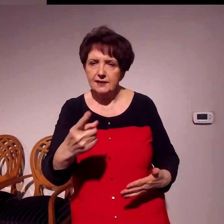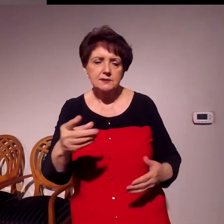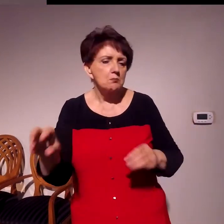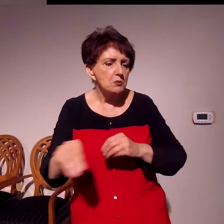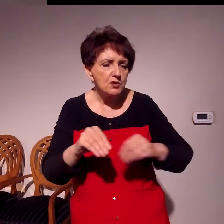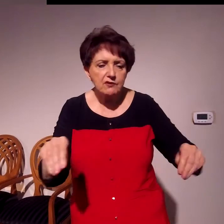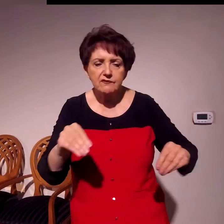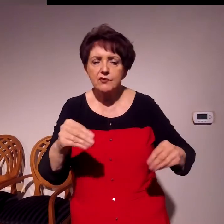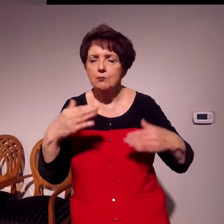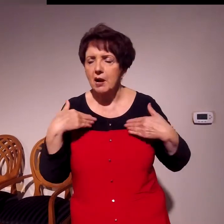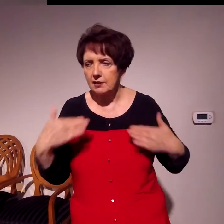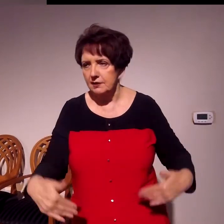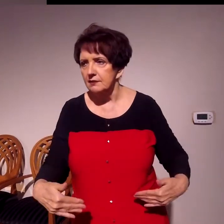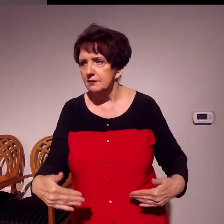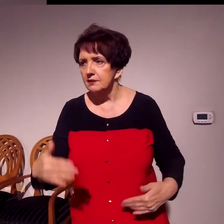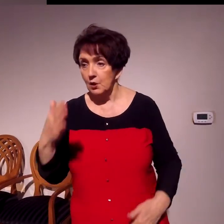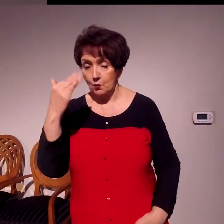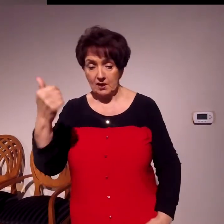I move?